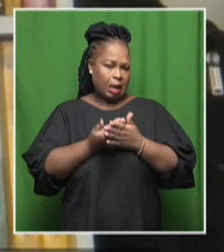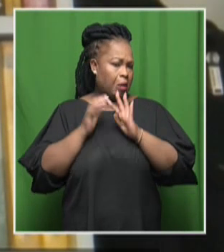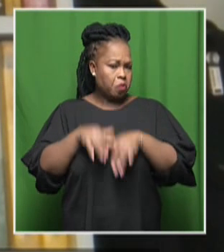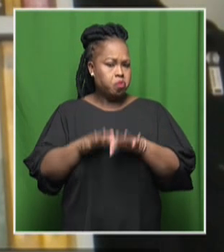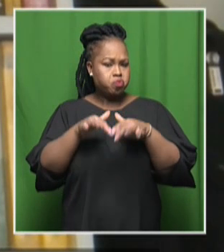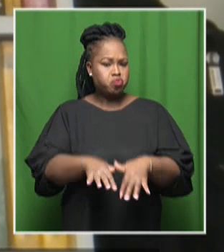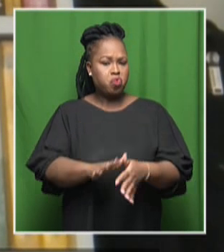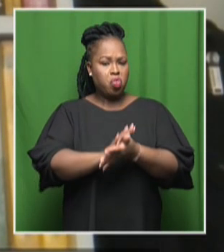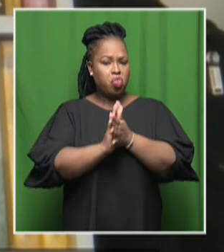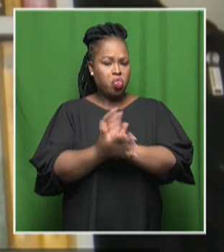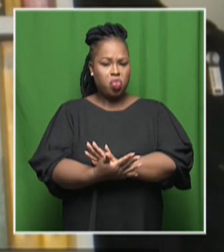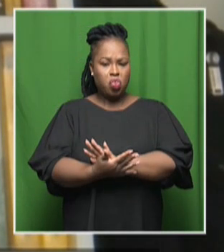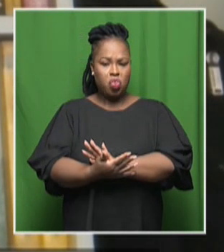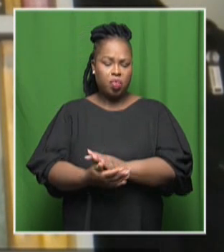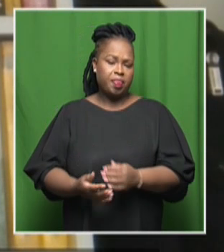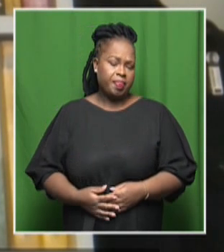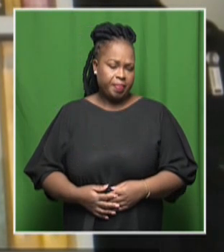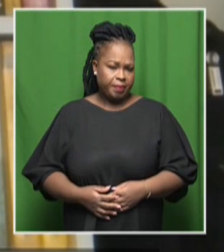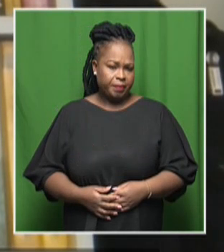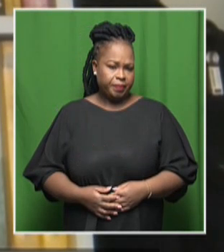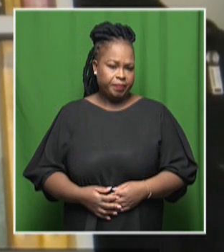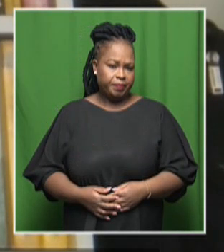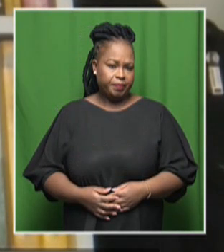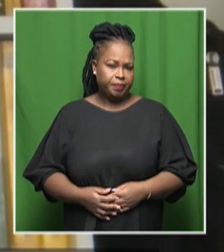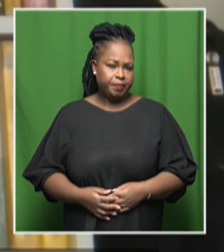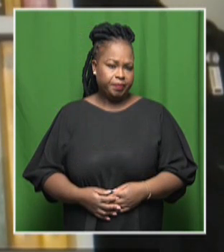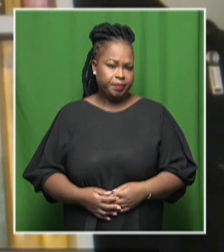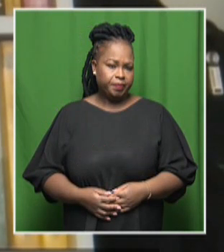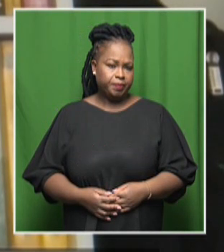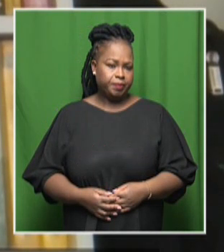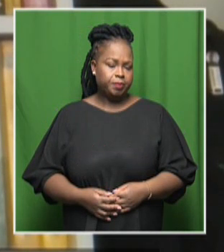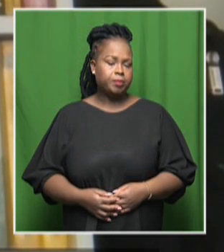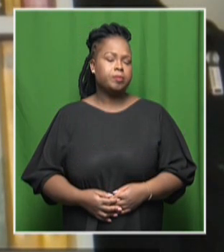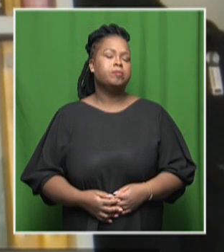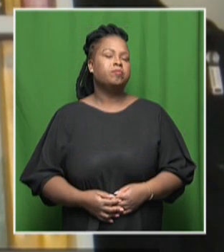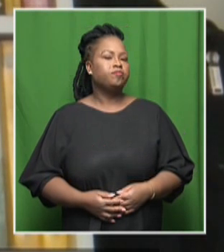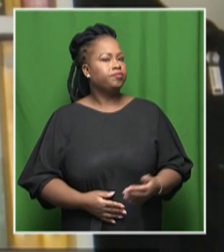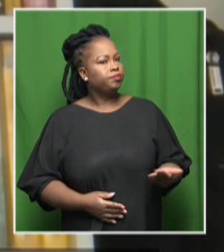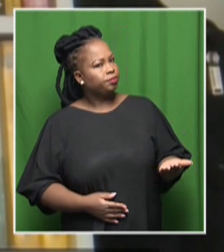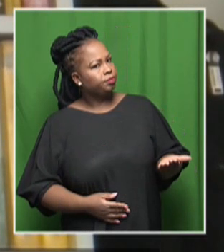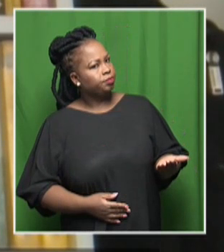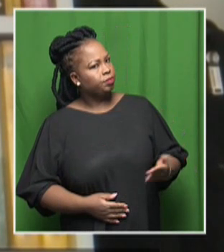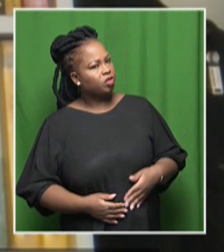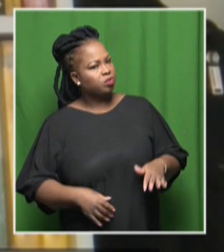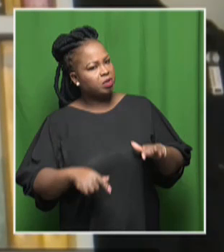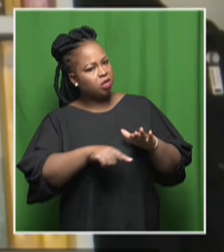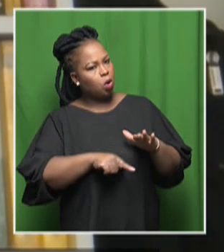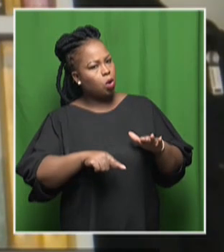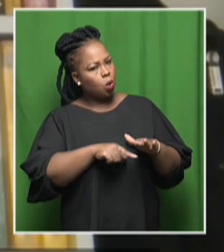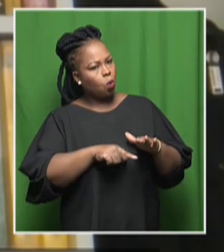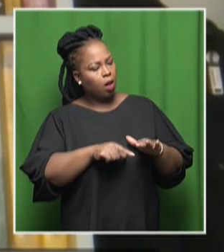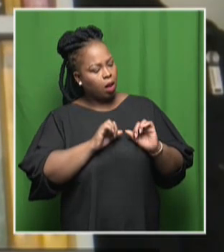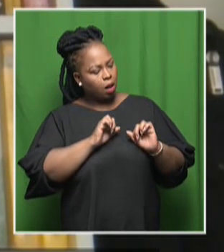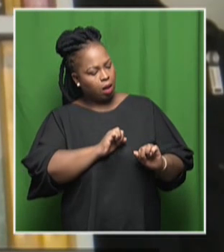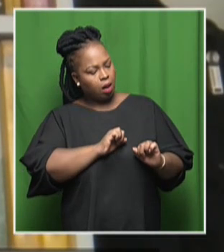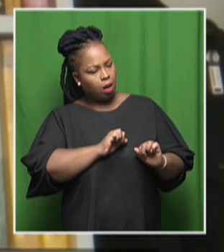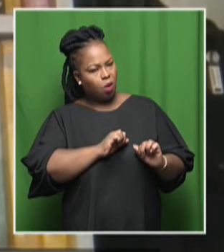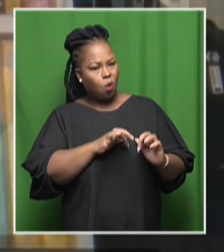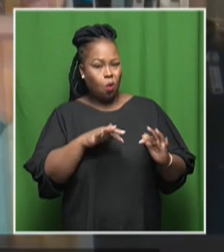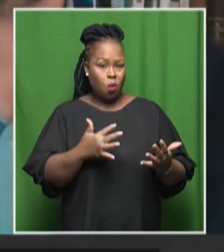flooding and more large-scale flooding, exactly what we are seeing now. And is that localized, Prof, or is